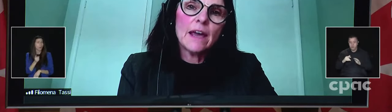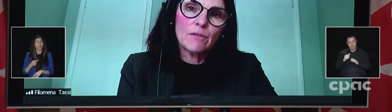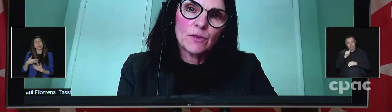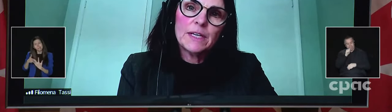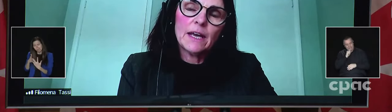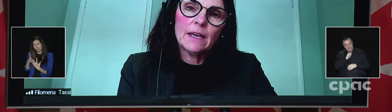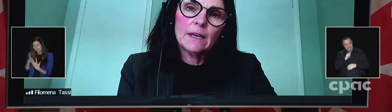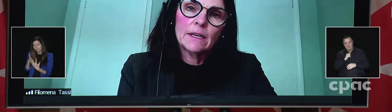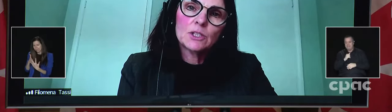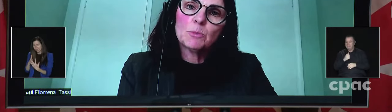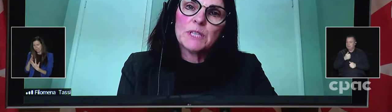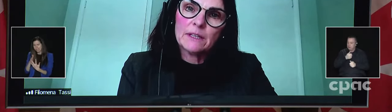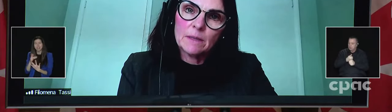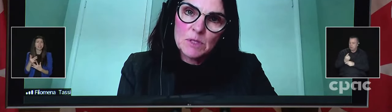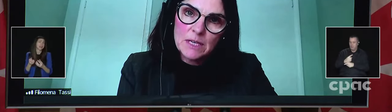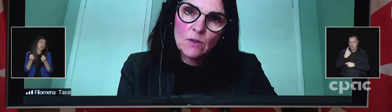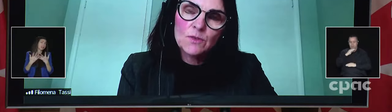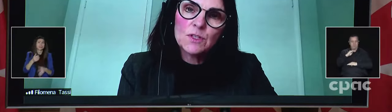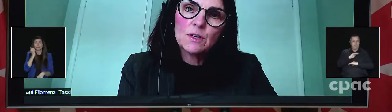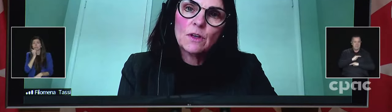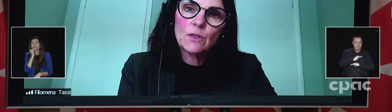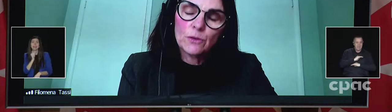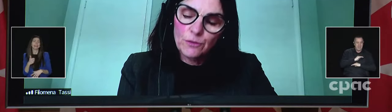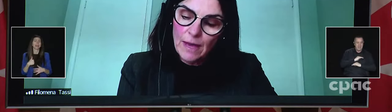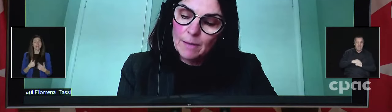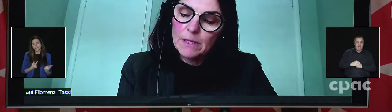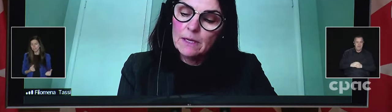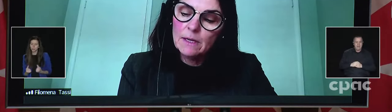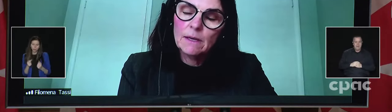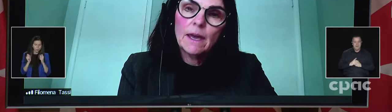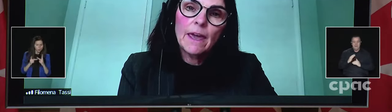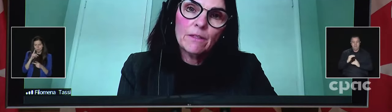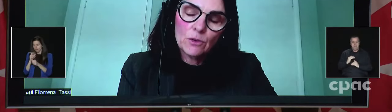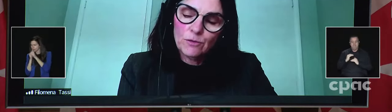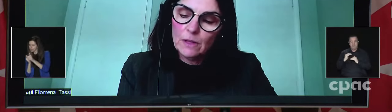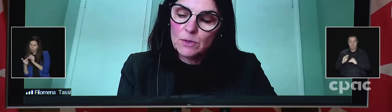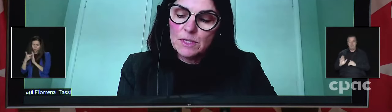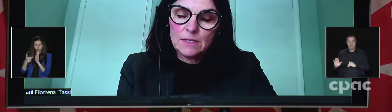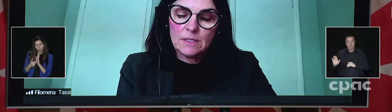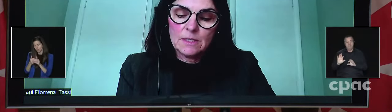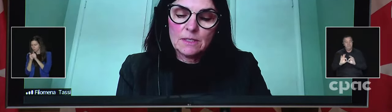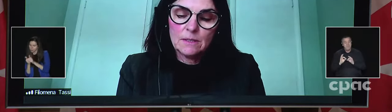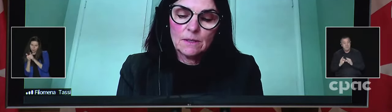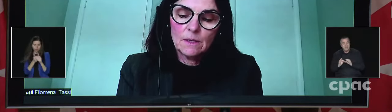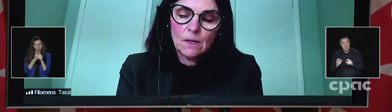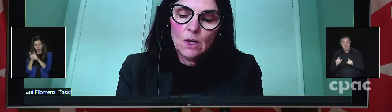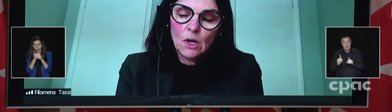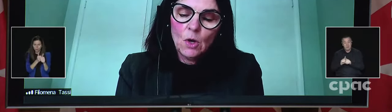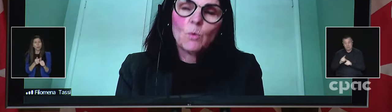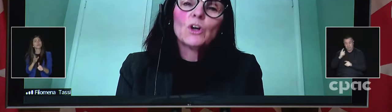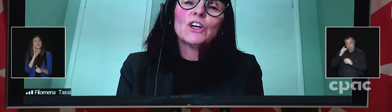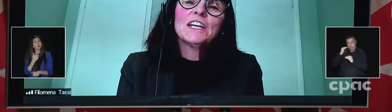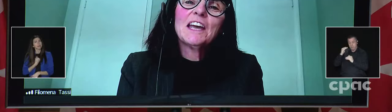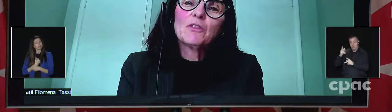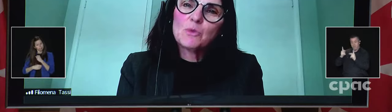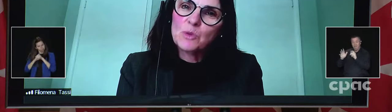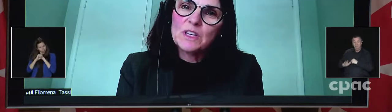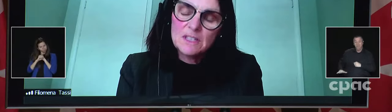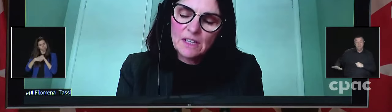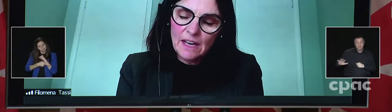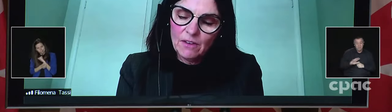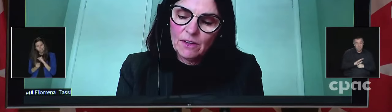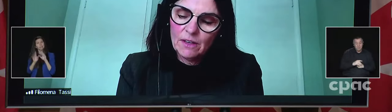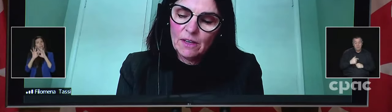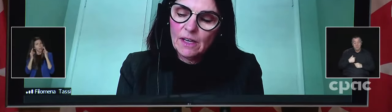sacrifices every day to protect themselves, their family, and their fellow citizens. We're going to get through